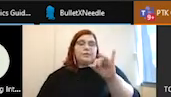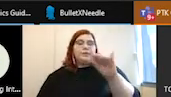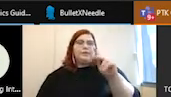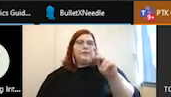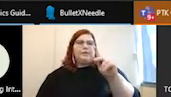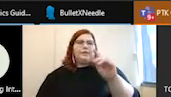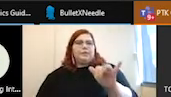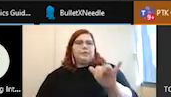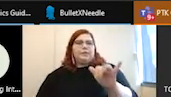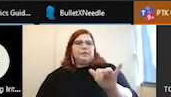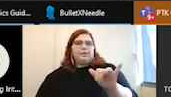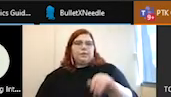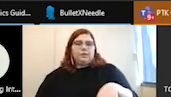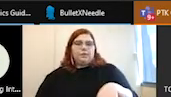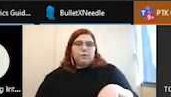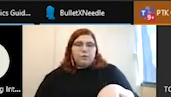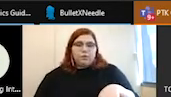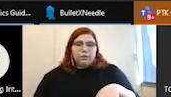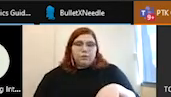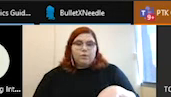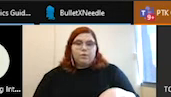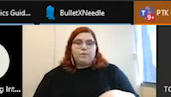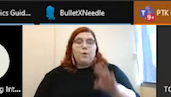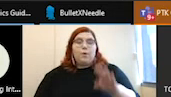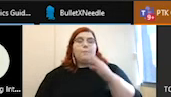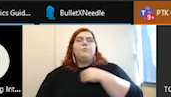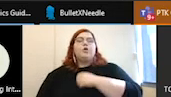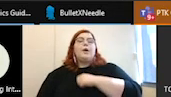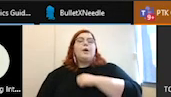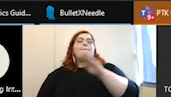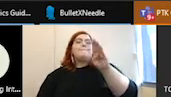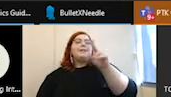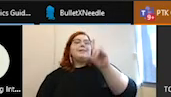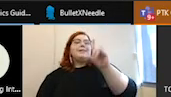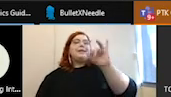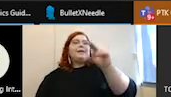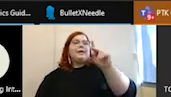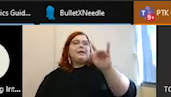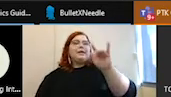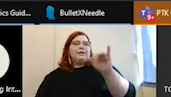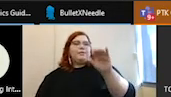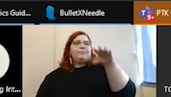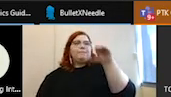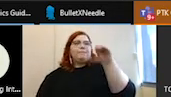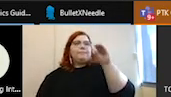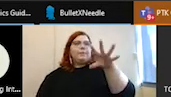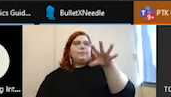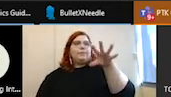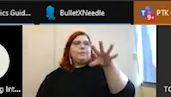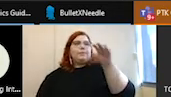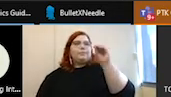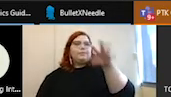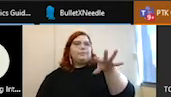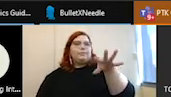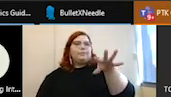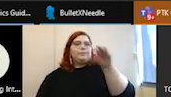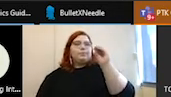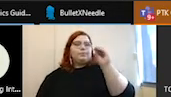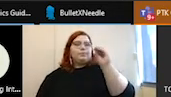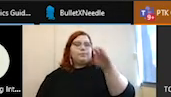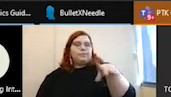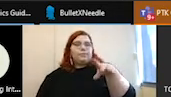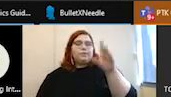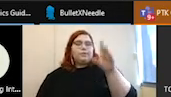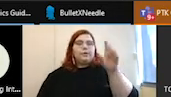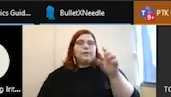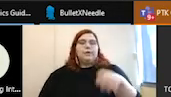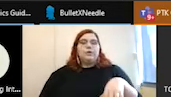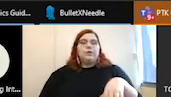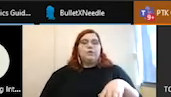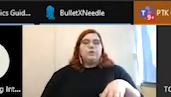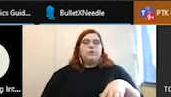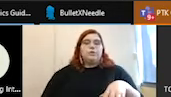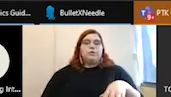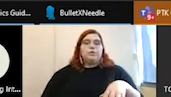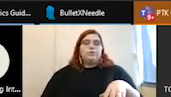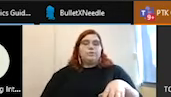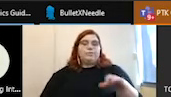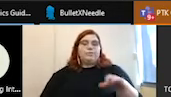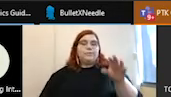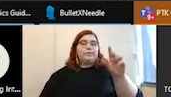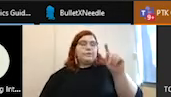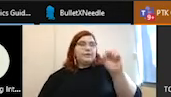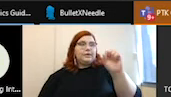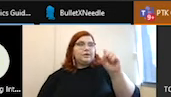Right. And so for that to happen, you need to set text dash